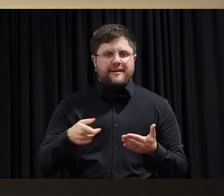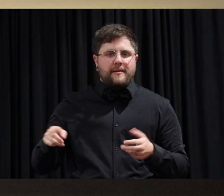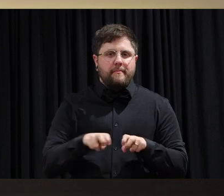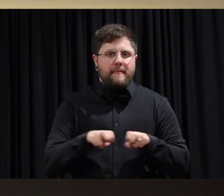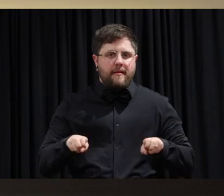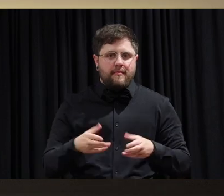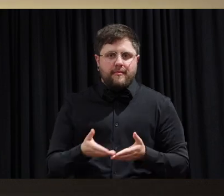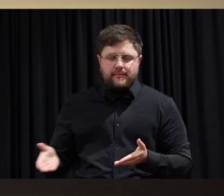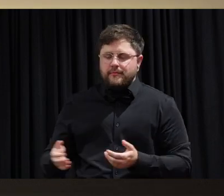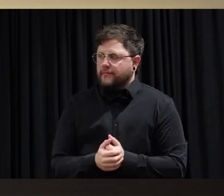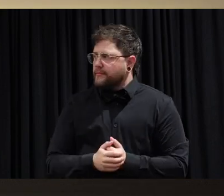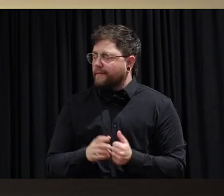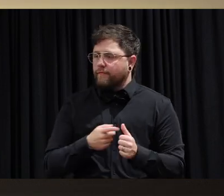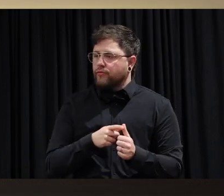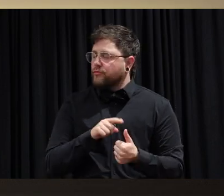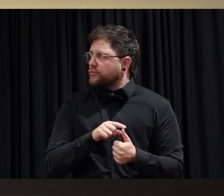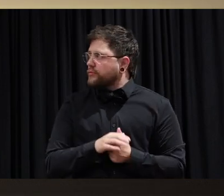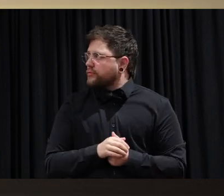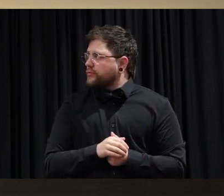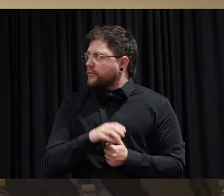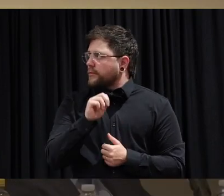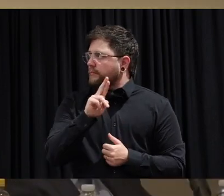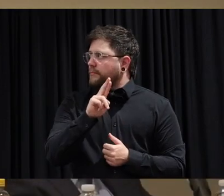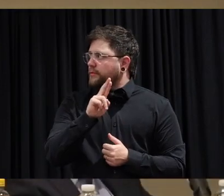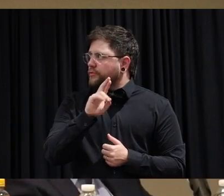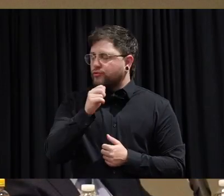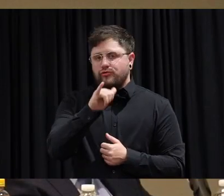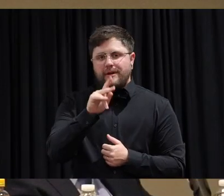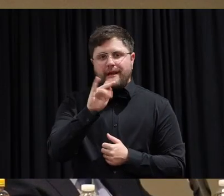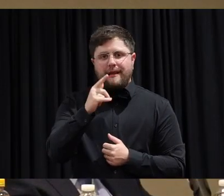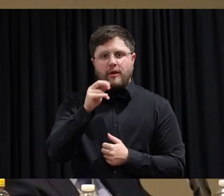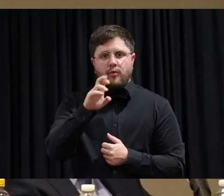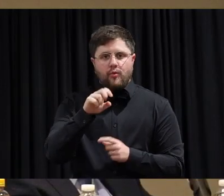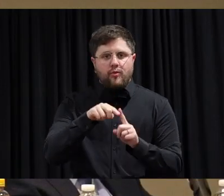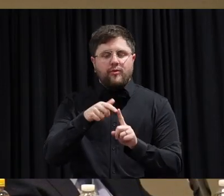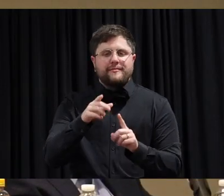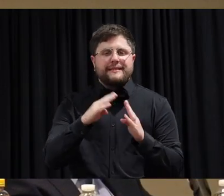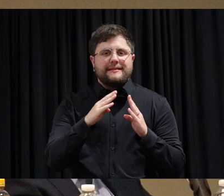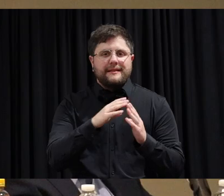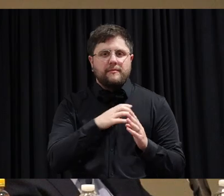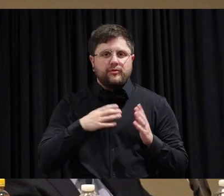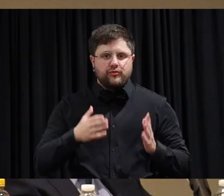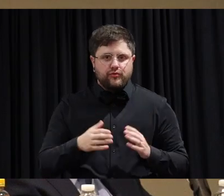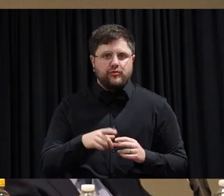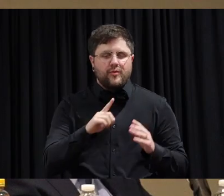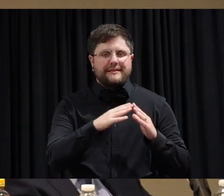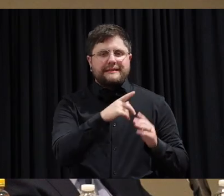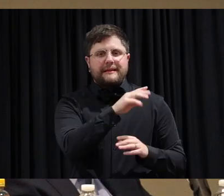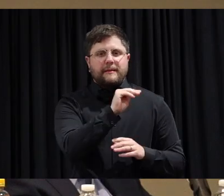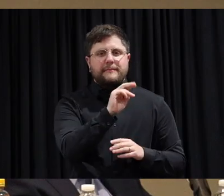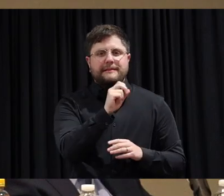panelists. Our first panelist is Mr. Jay Kilgore, City Commissioner, City of Muskegon,